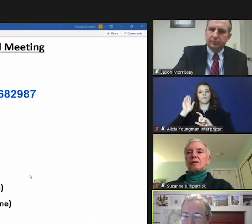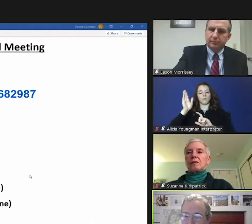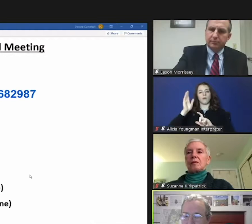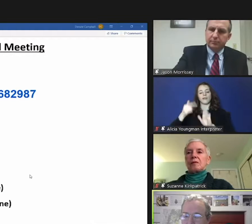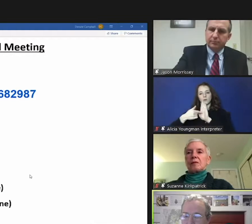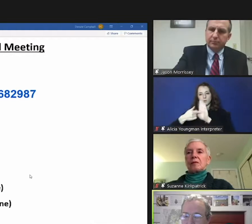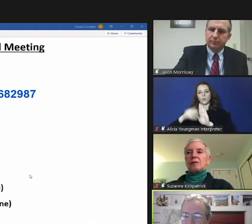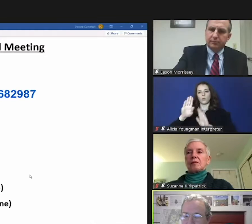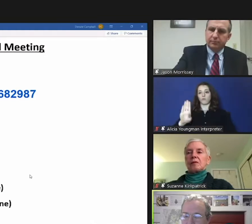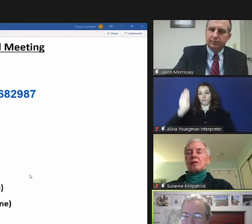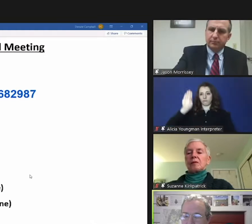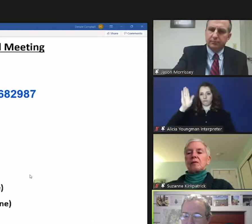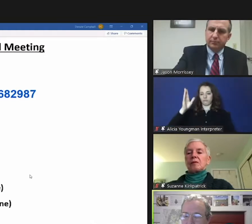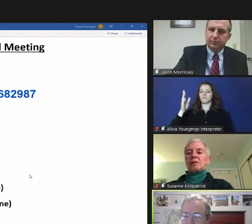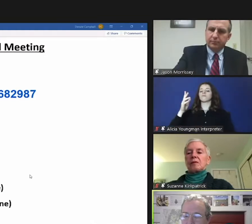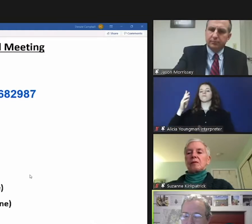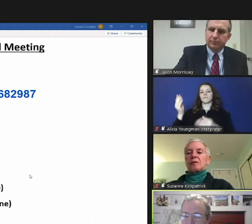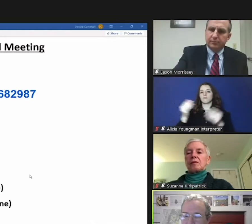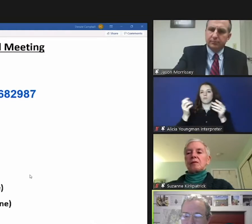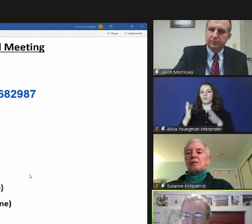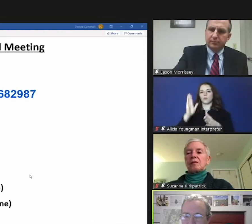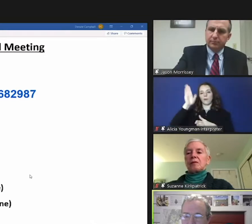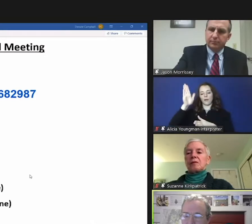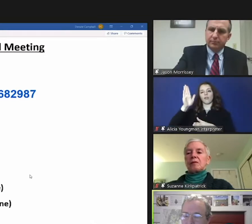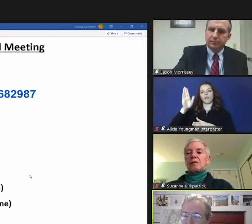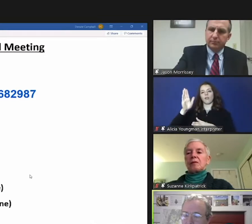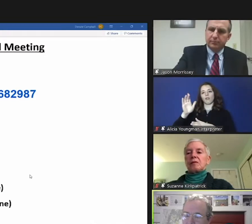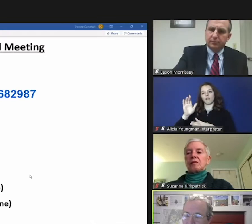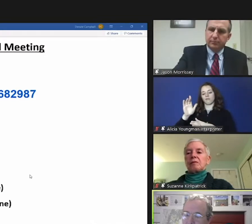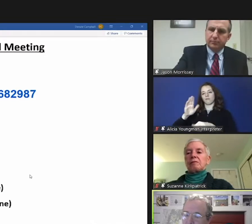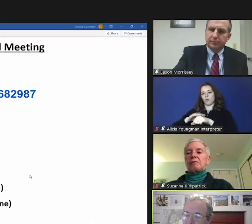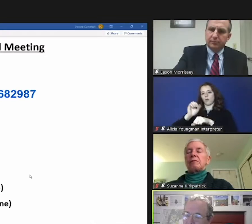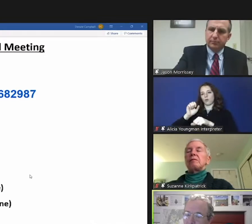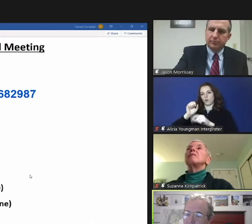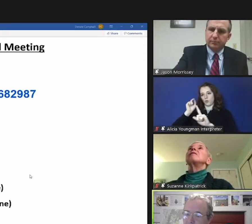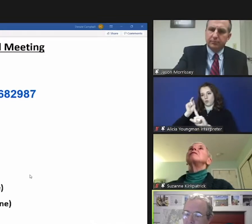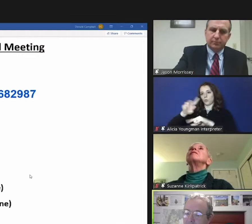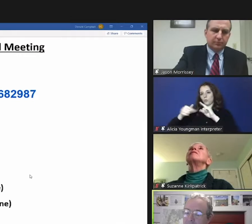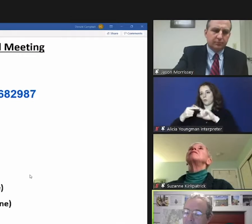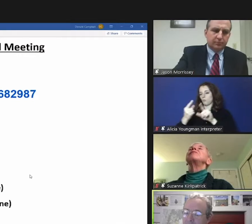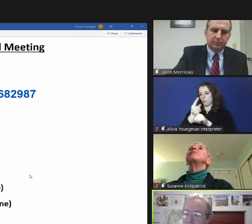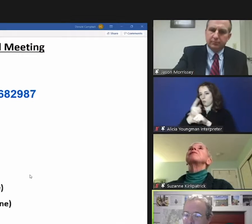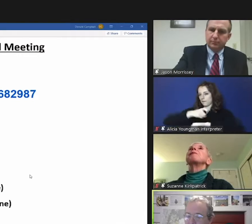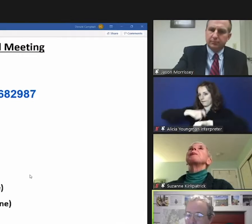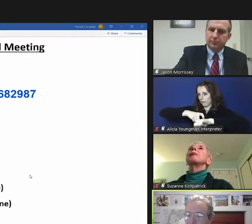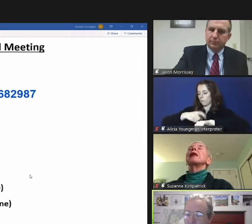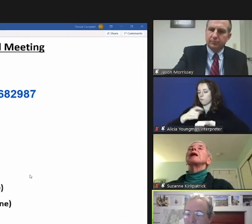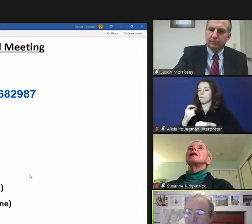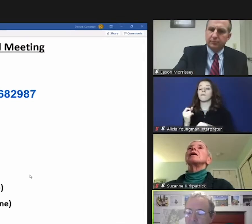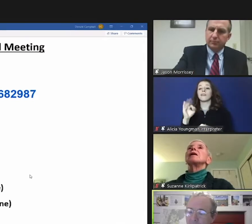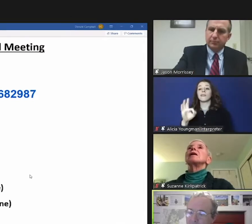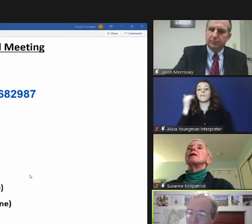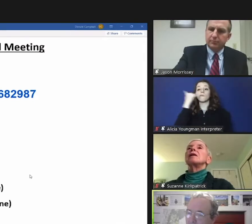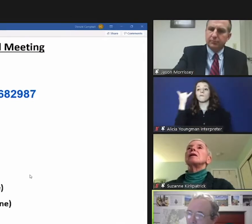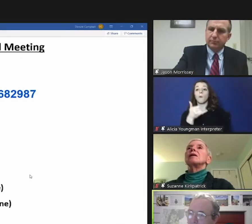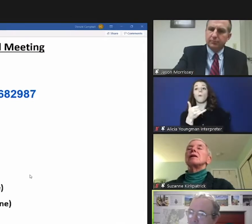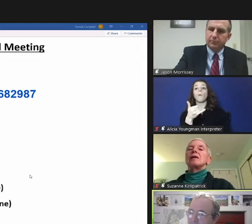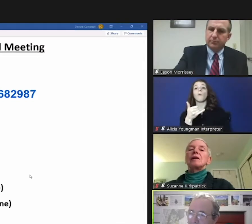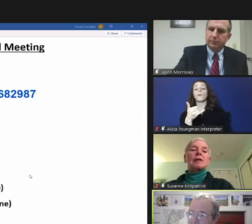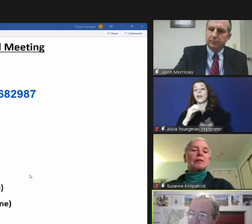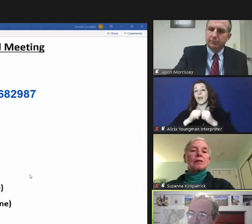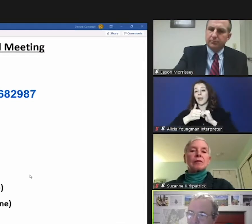your hand is up, and the moderator will call on you when the time is appropriate. If you've called by telephone, you can raise your phone by